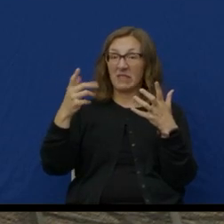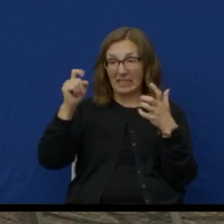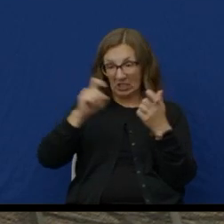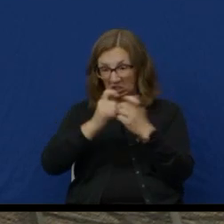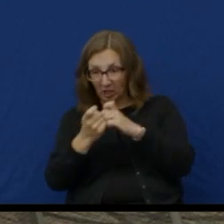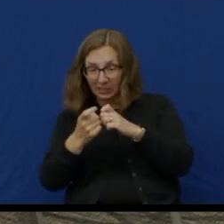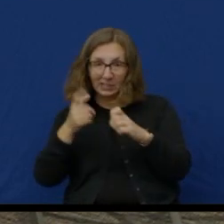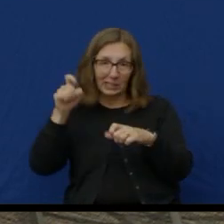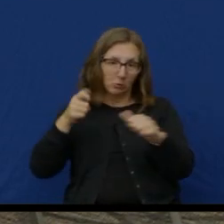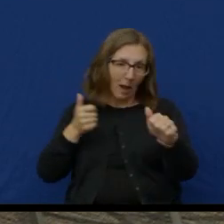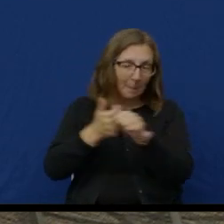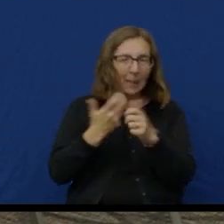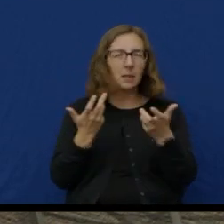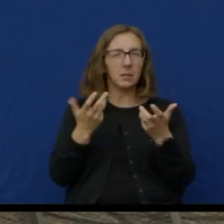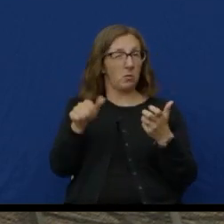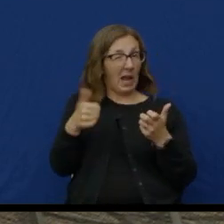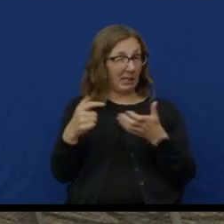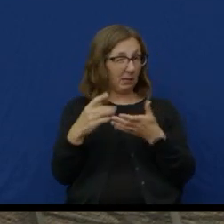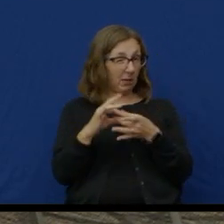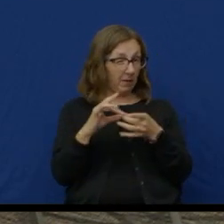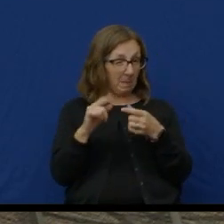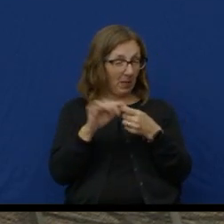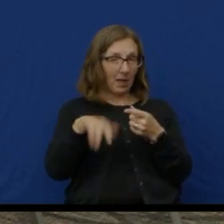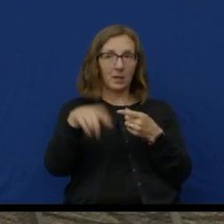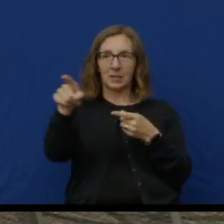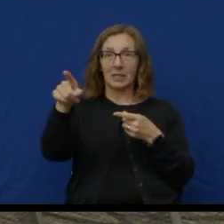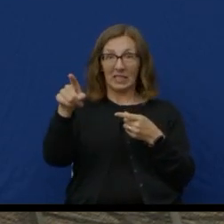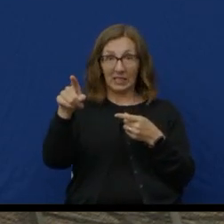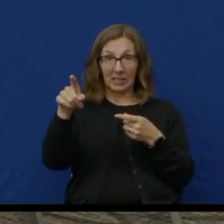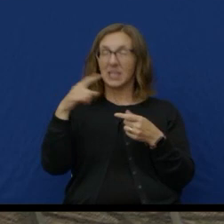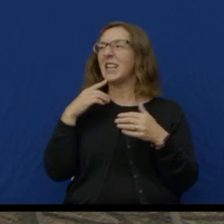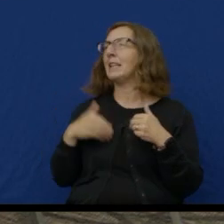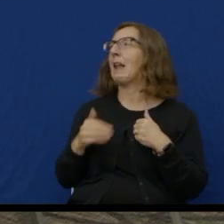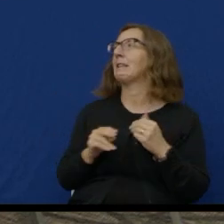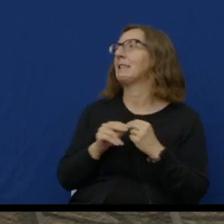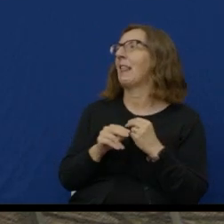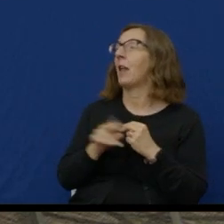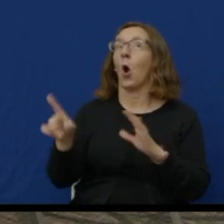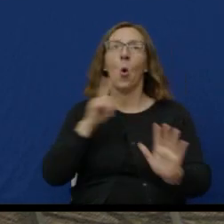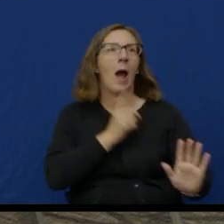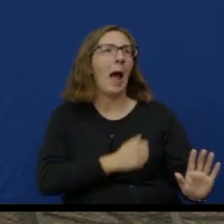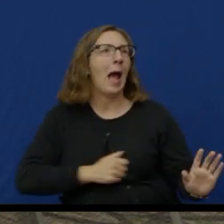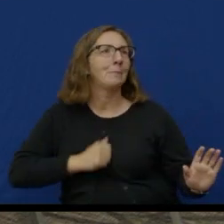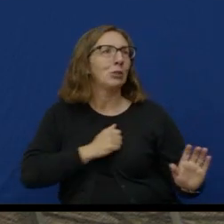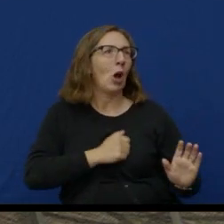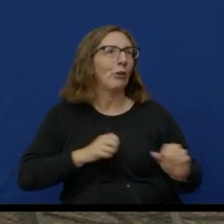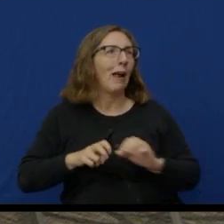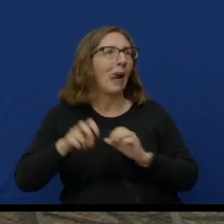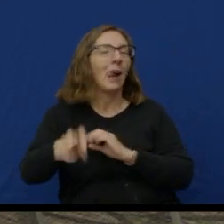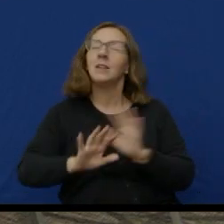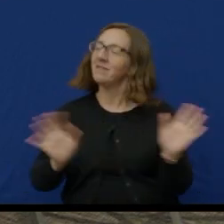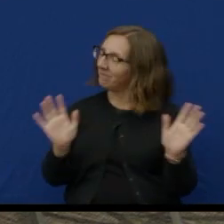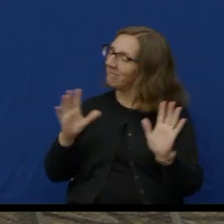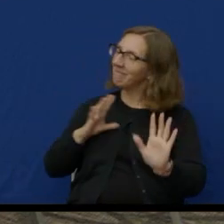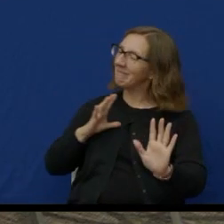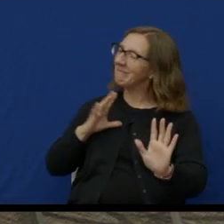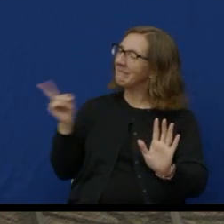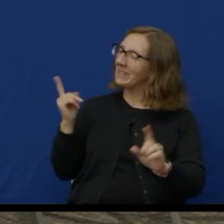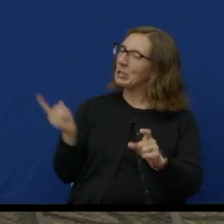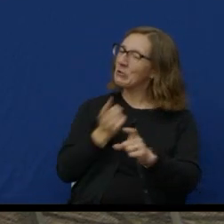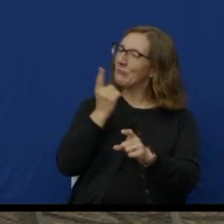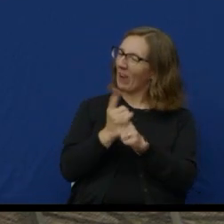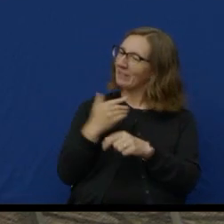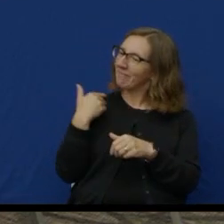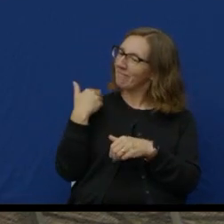any conversation. Is it up there? Yes. Well, it's on the next slide. Sorry. Oh, I'm so sorry. No, you're good. Okay. You're leading right into the next